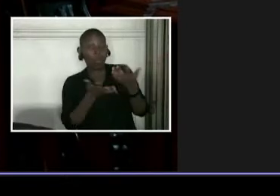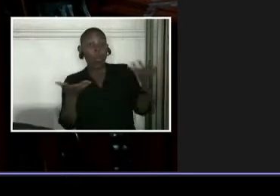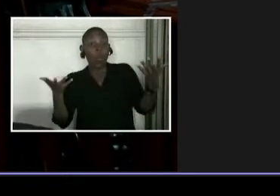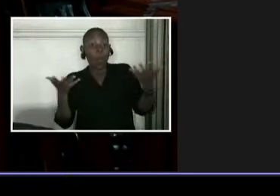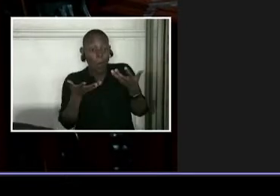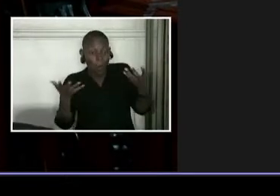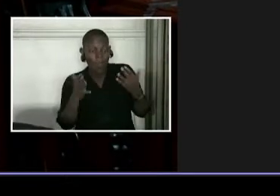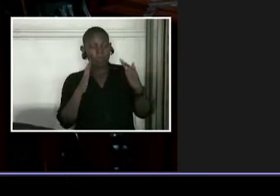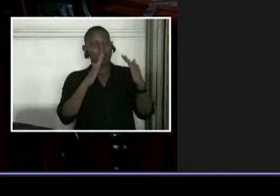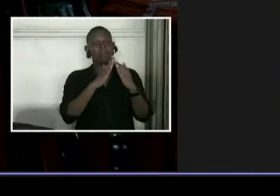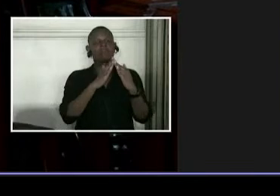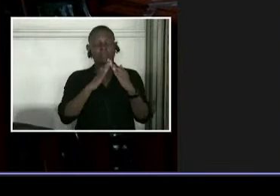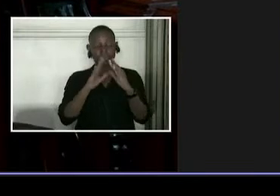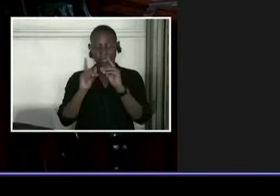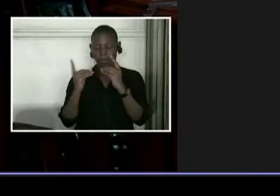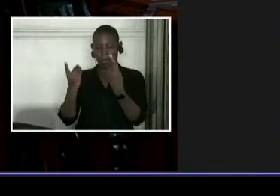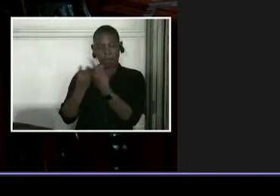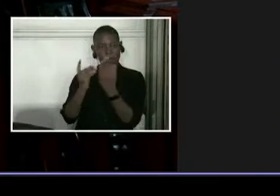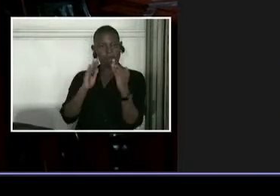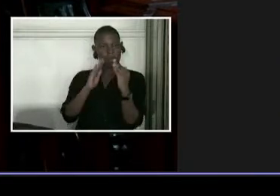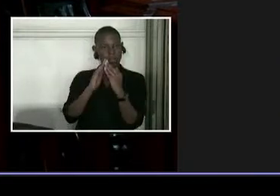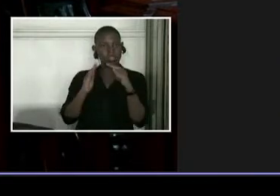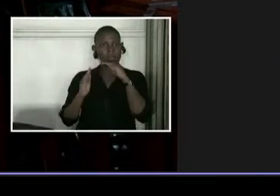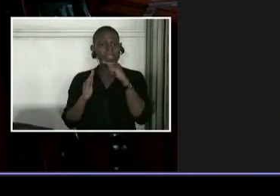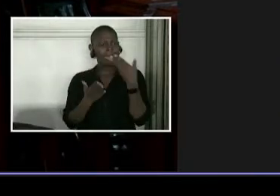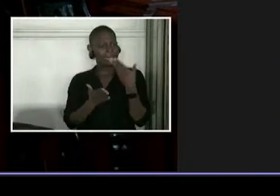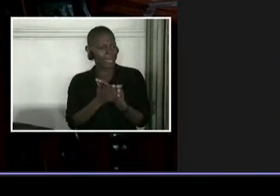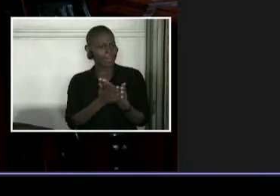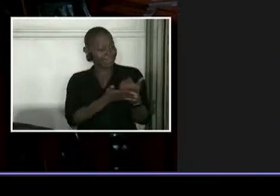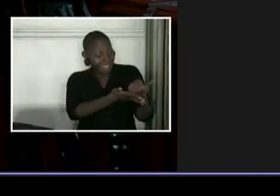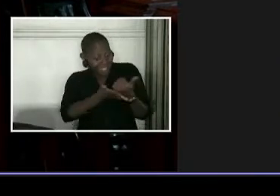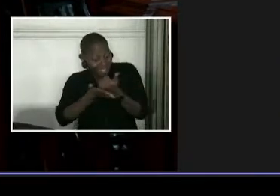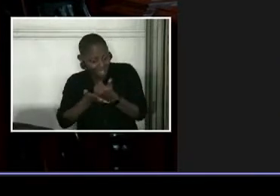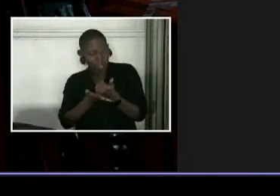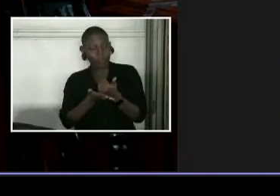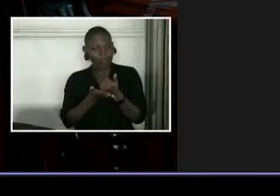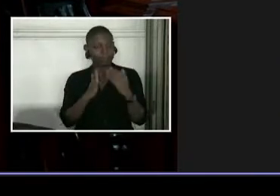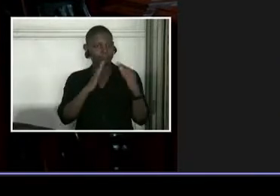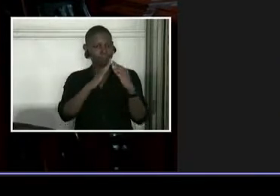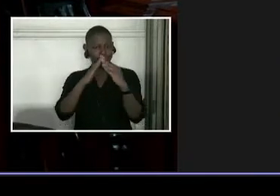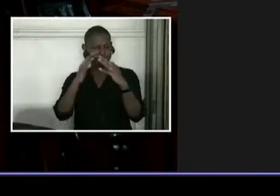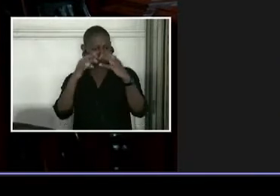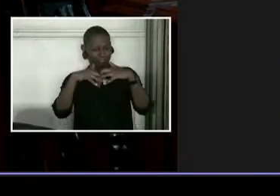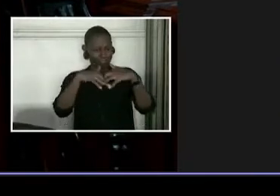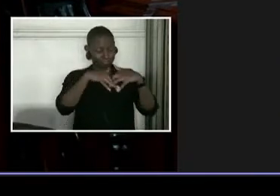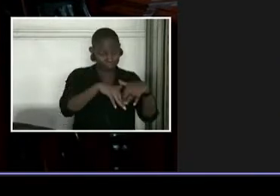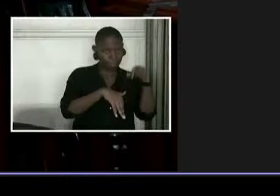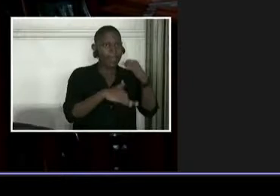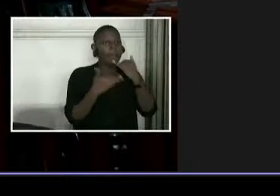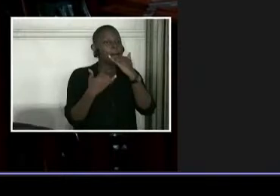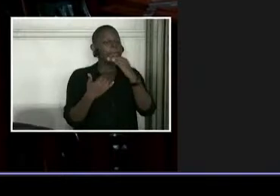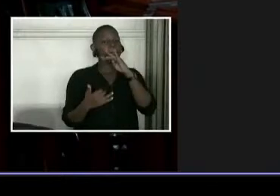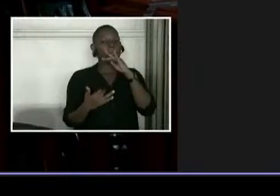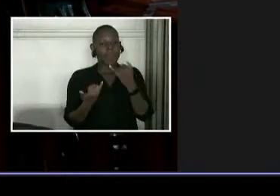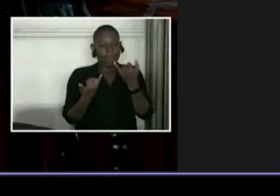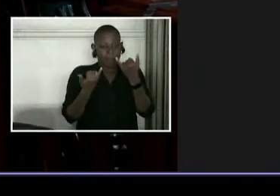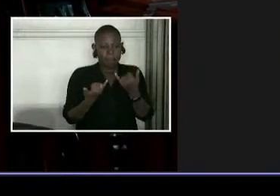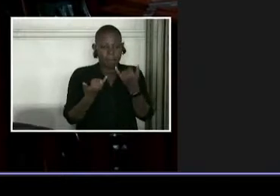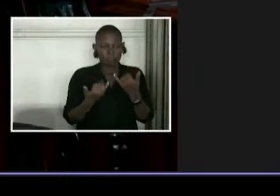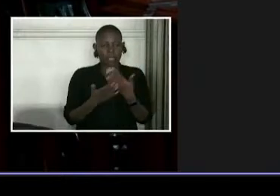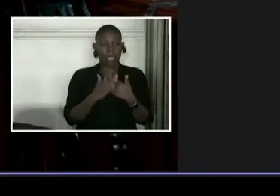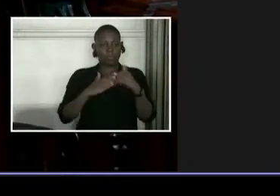to alleviate the impact of the disaster. But so far, the department has reprioritized 500 million